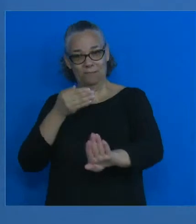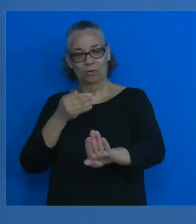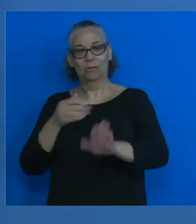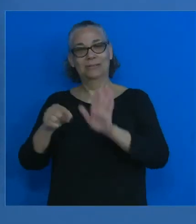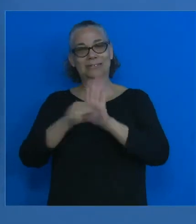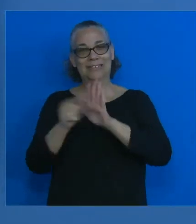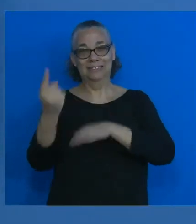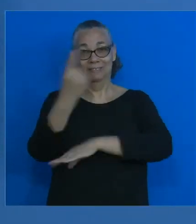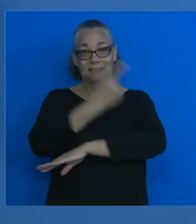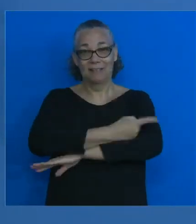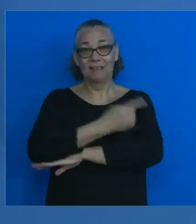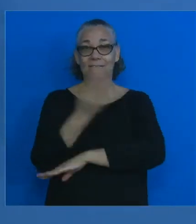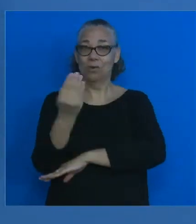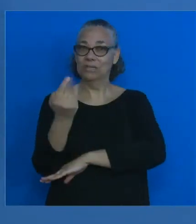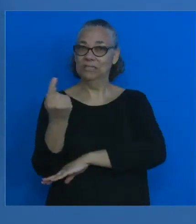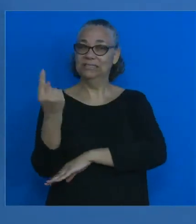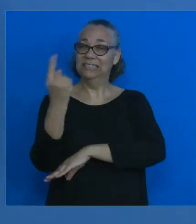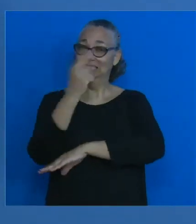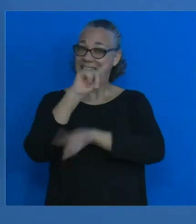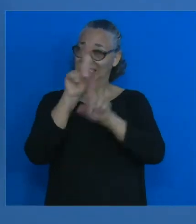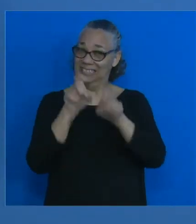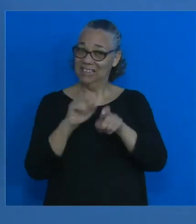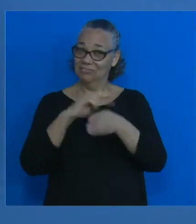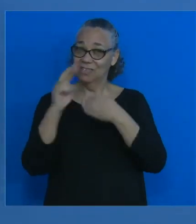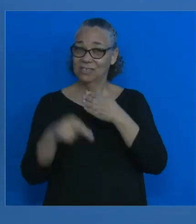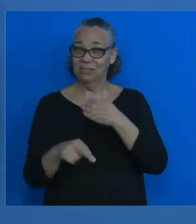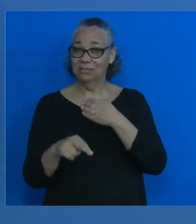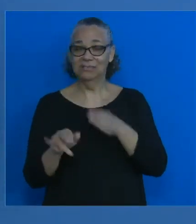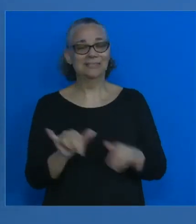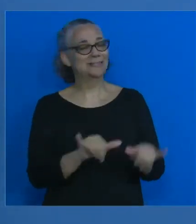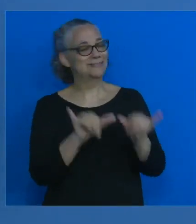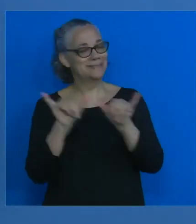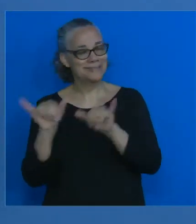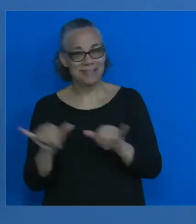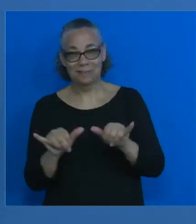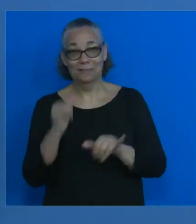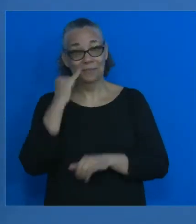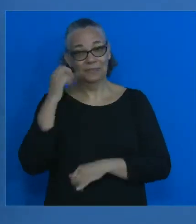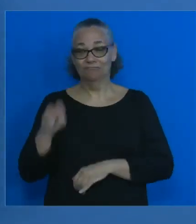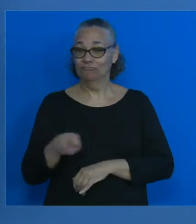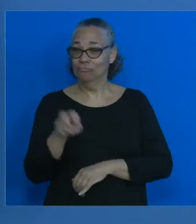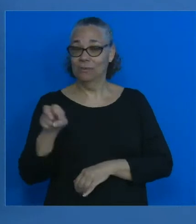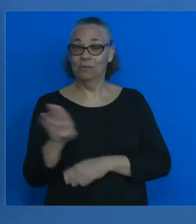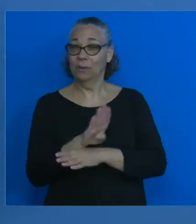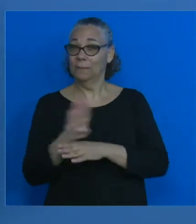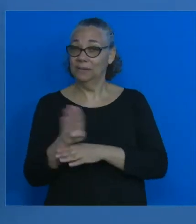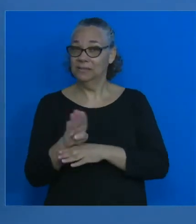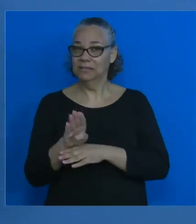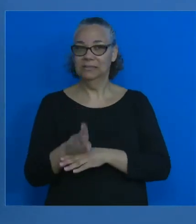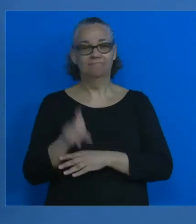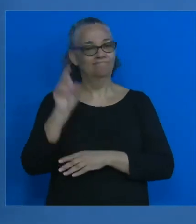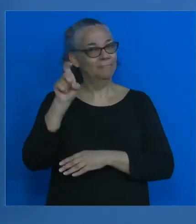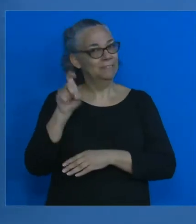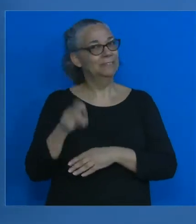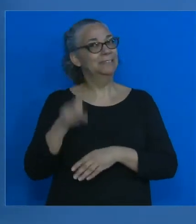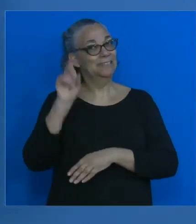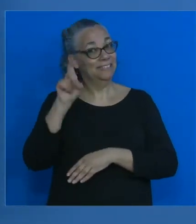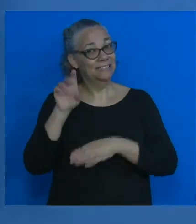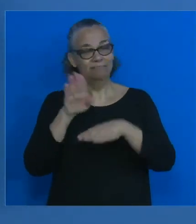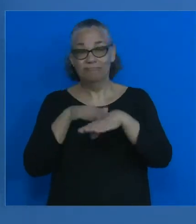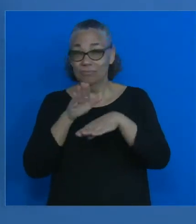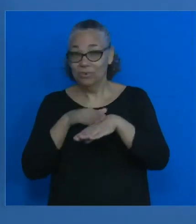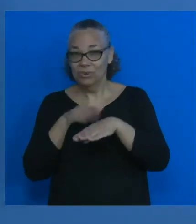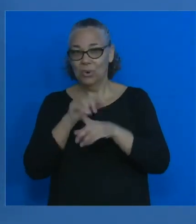14 COVID test results. Similarly, those traveling for business should take the necessary precautions when returning